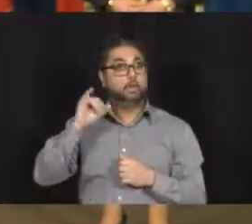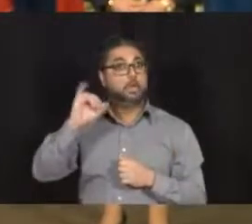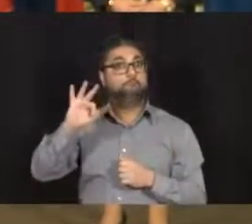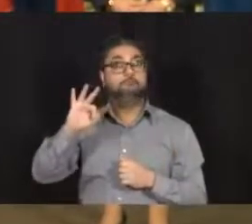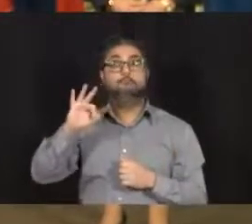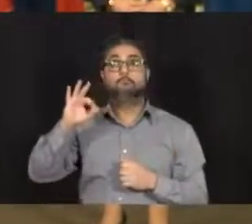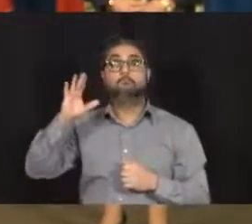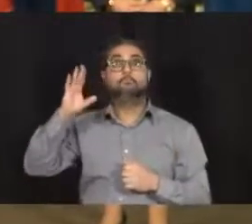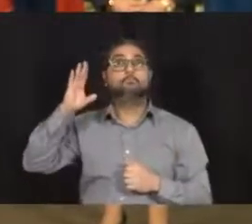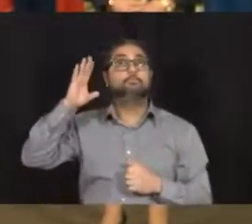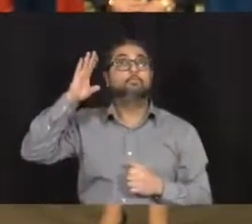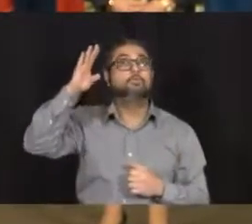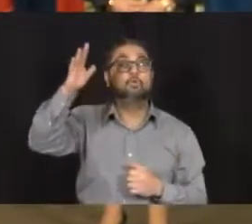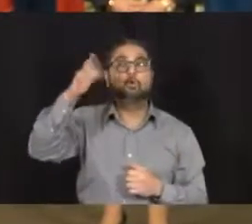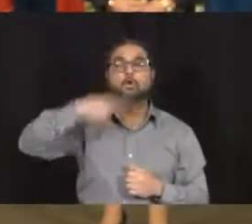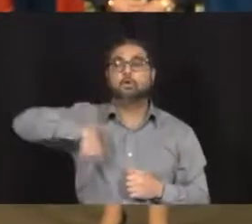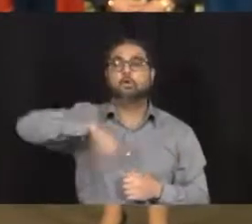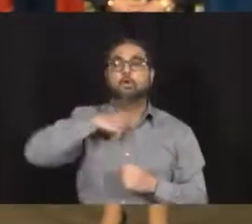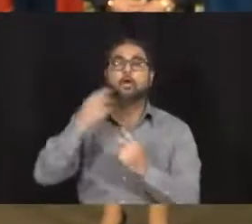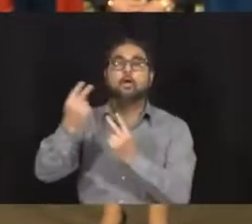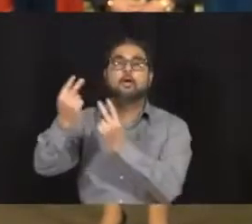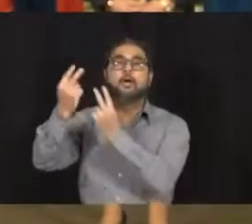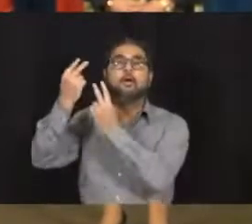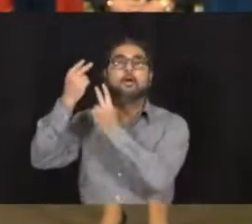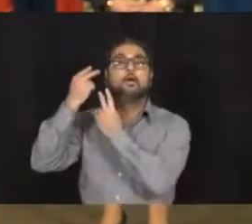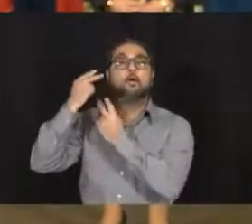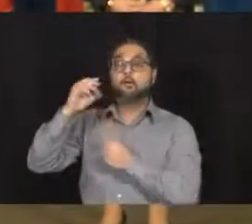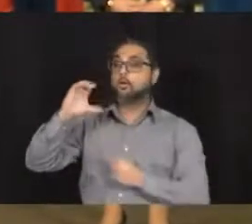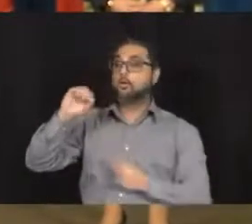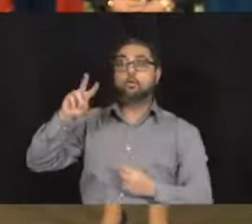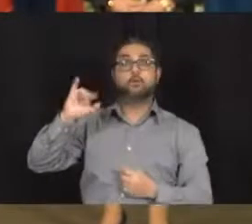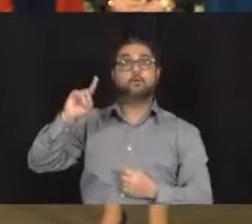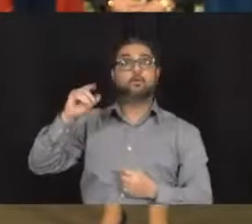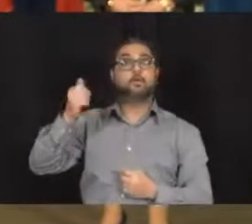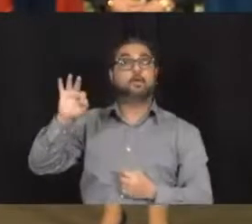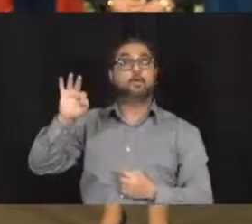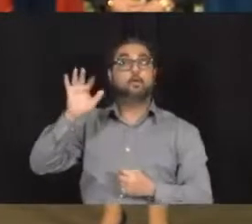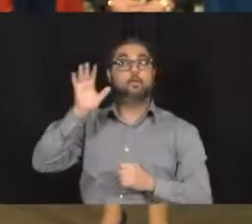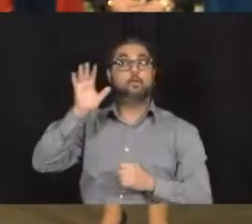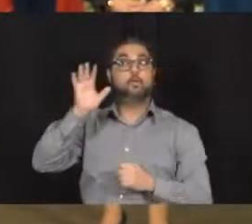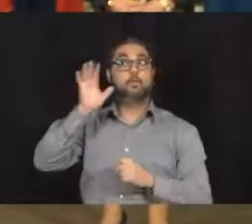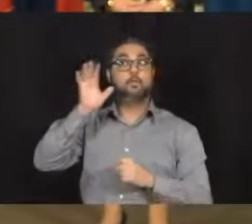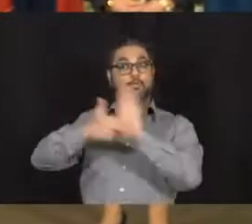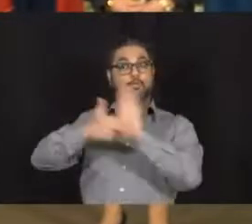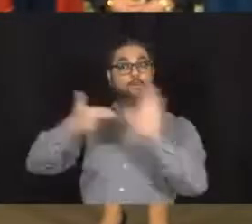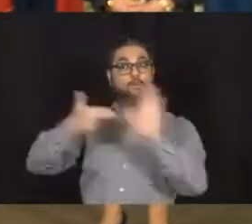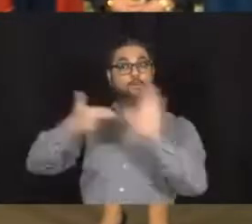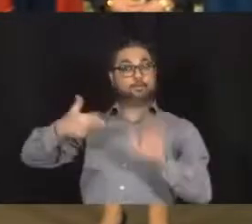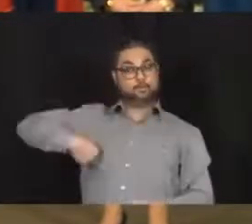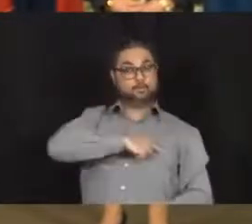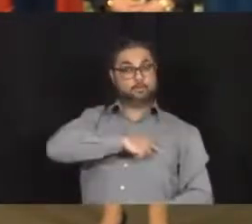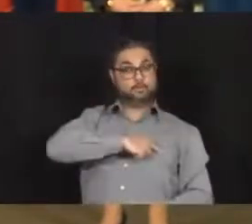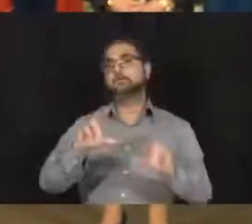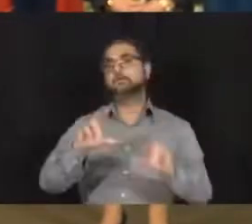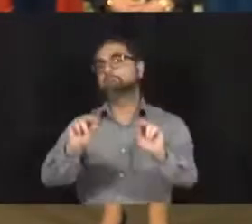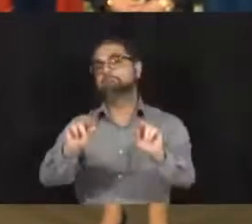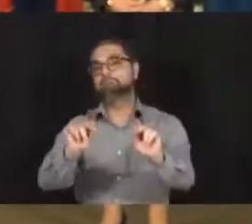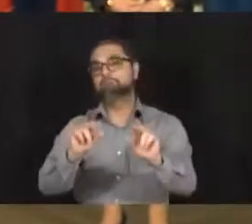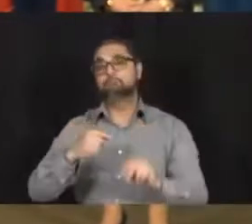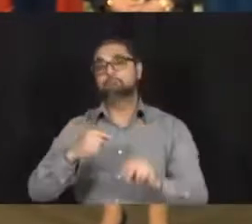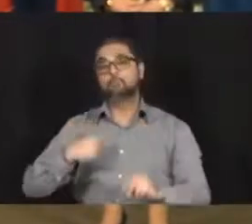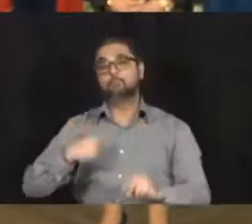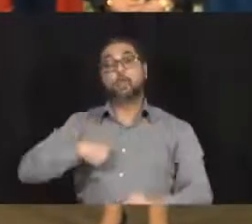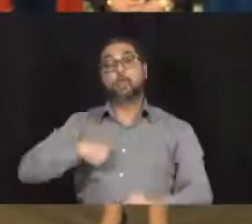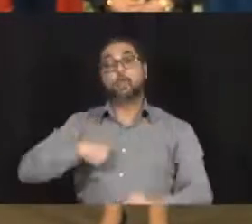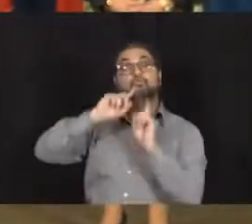virus will not define this moment. We will define this moment. Our response to the